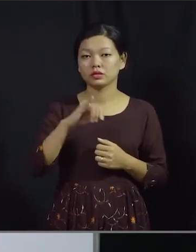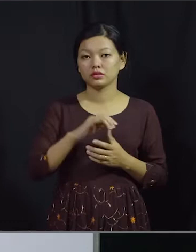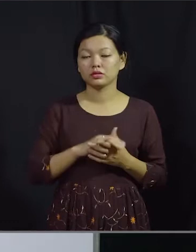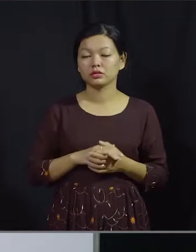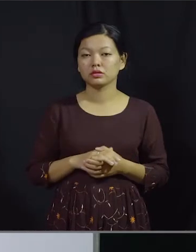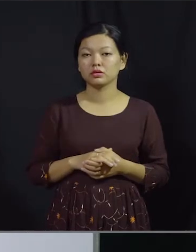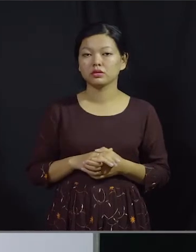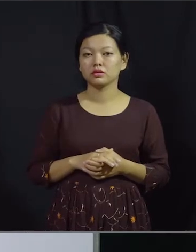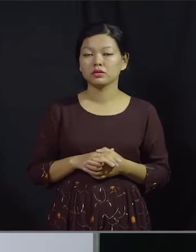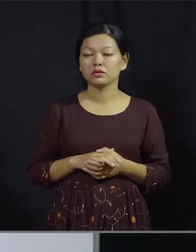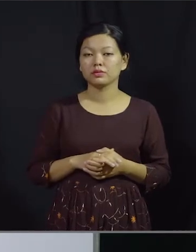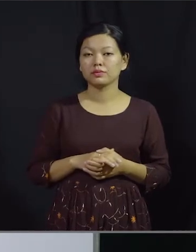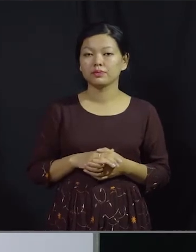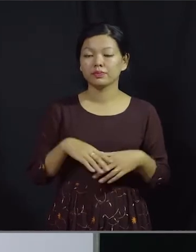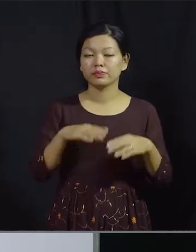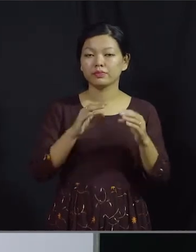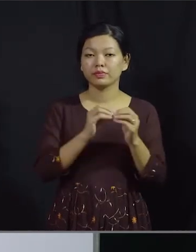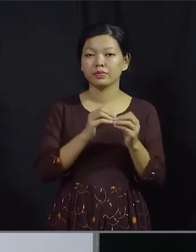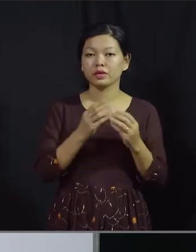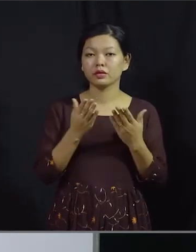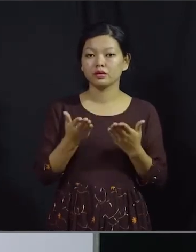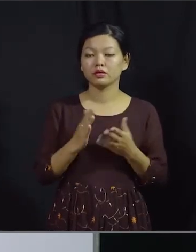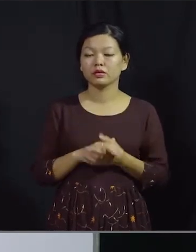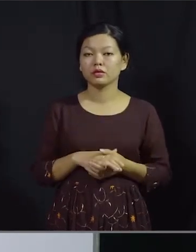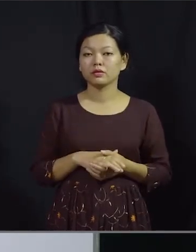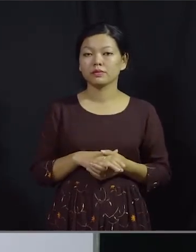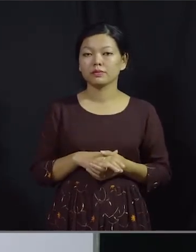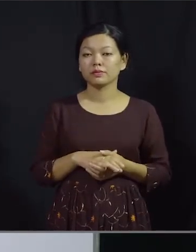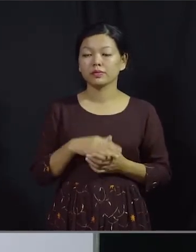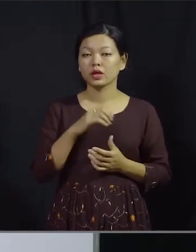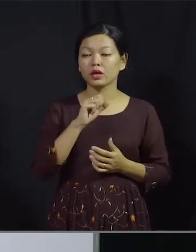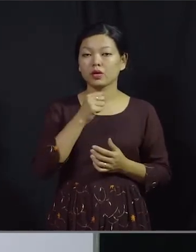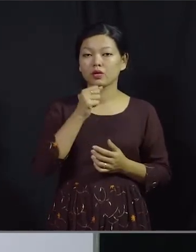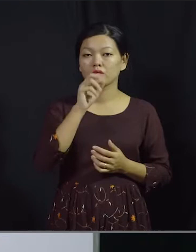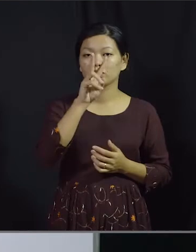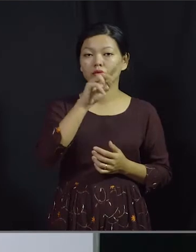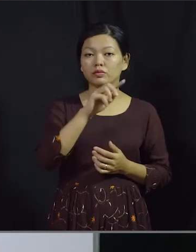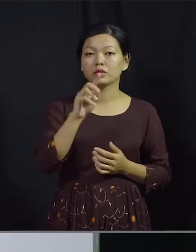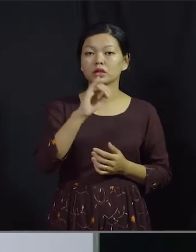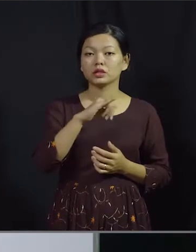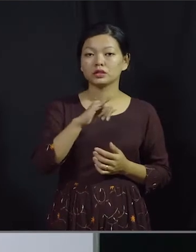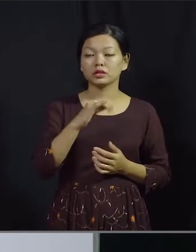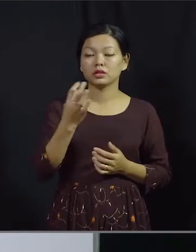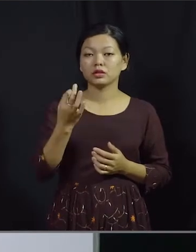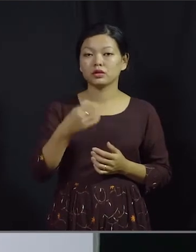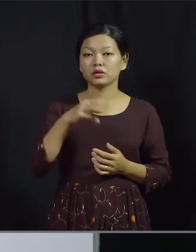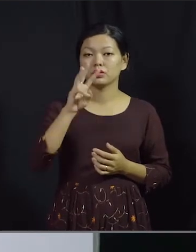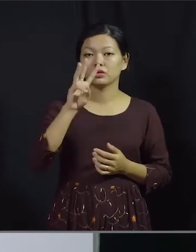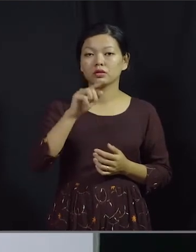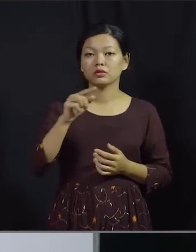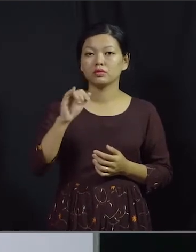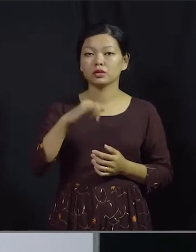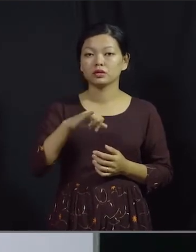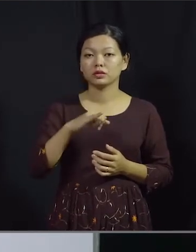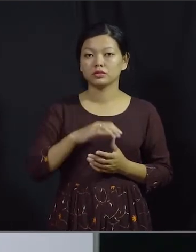1/6, and B has old ratio of 2/6 and new ratio